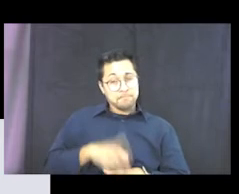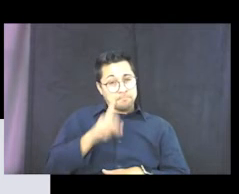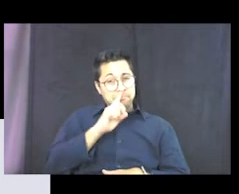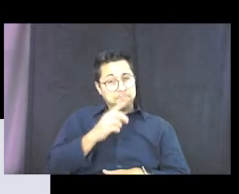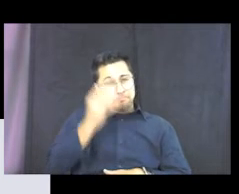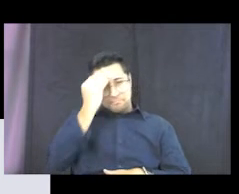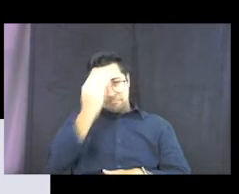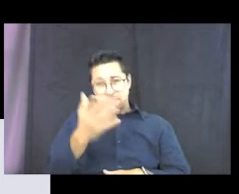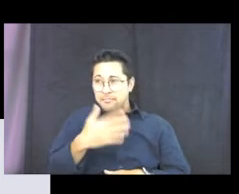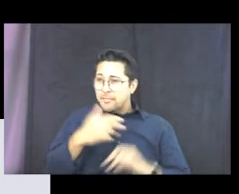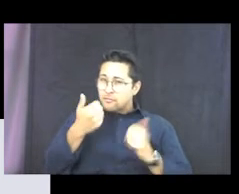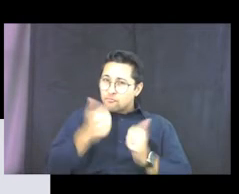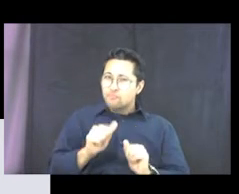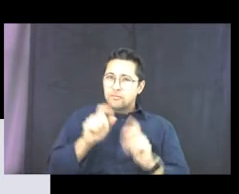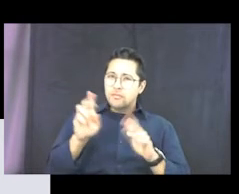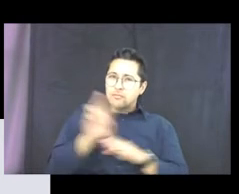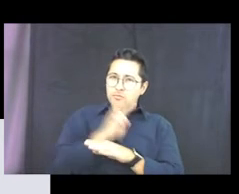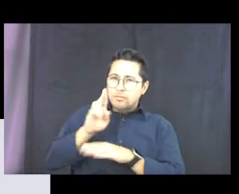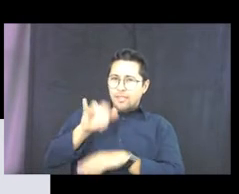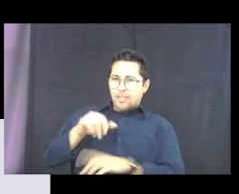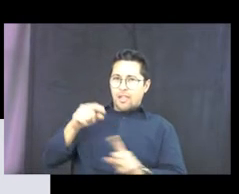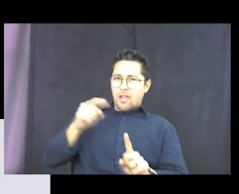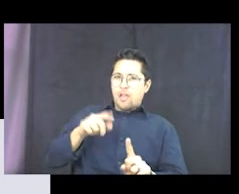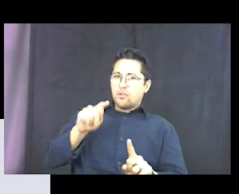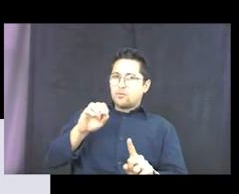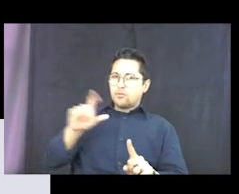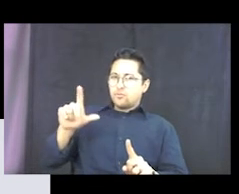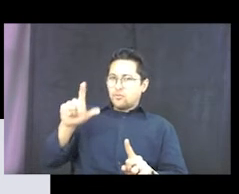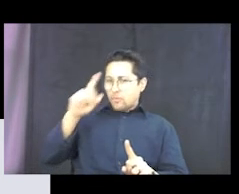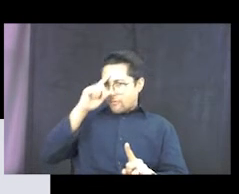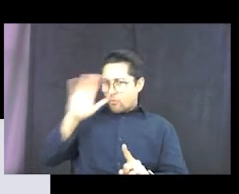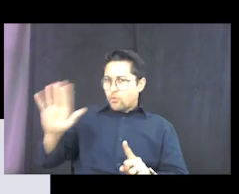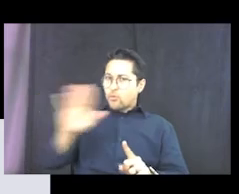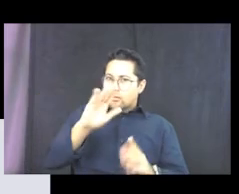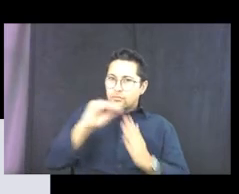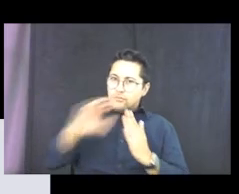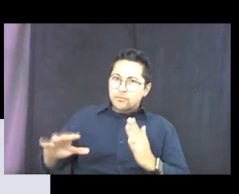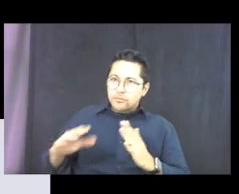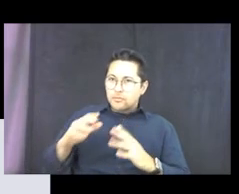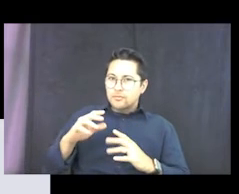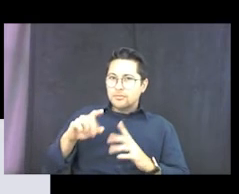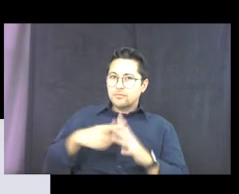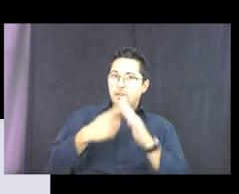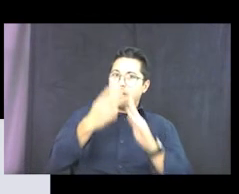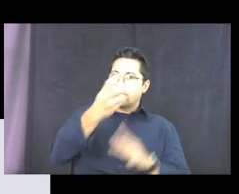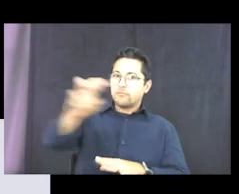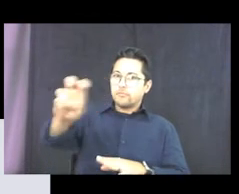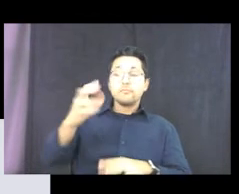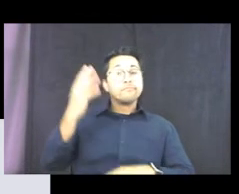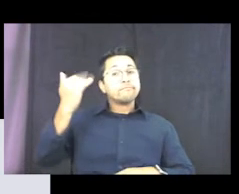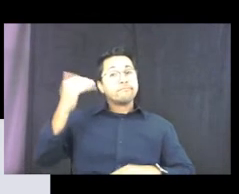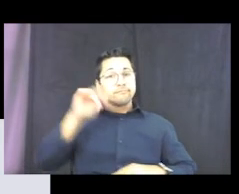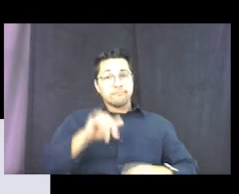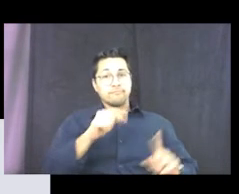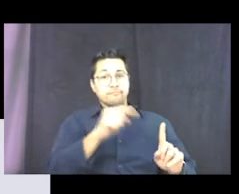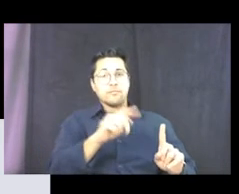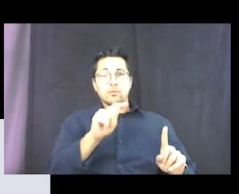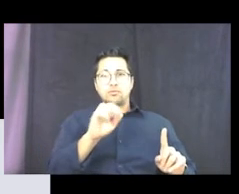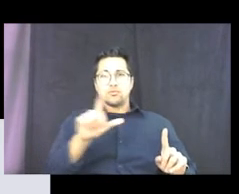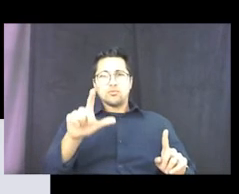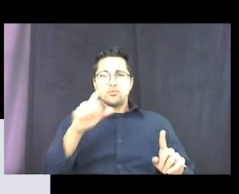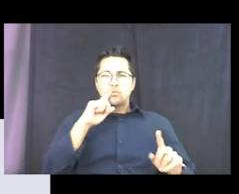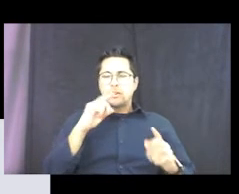begin introducing this mainstream tool to your students as they transition. Because this tool can give so much power